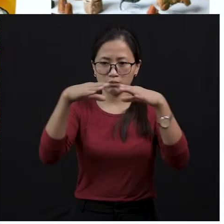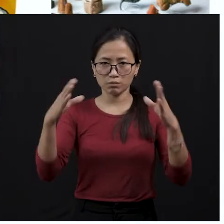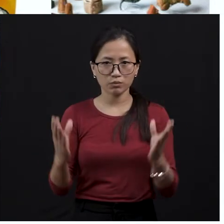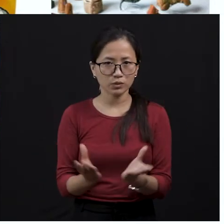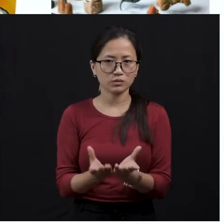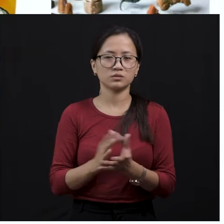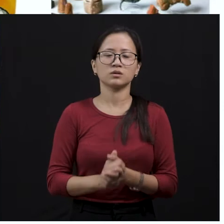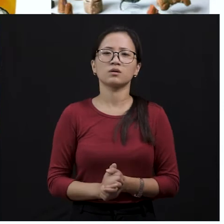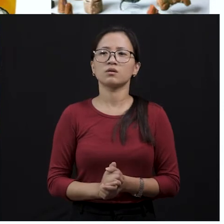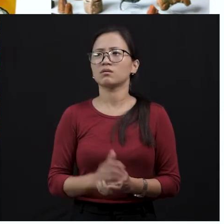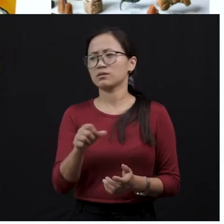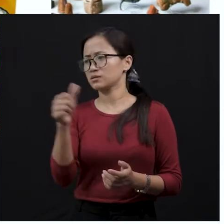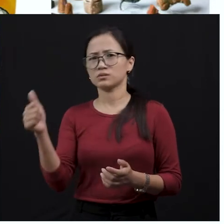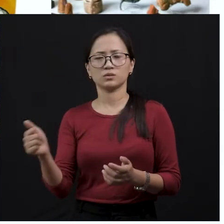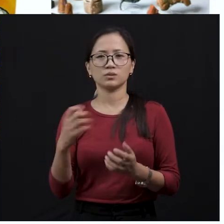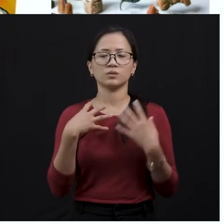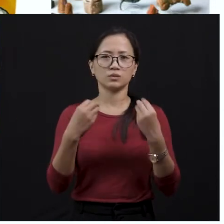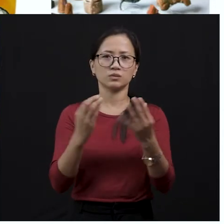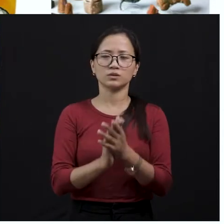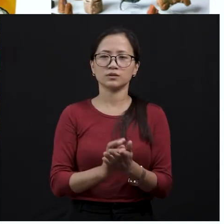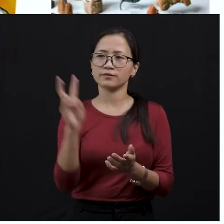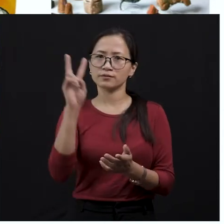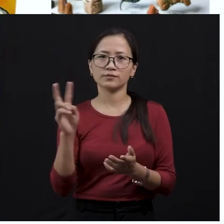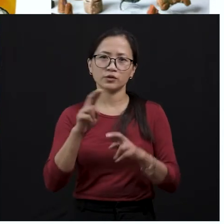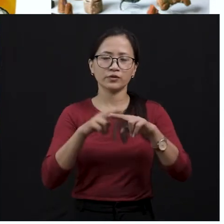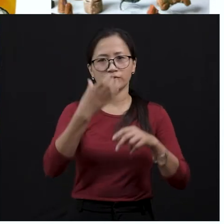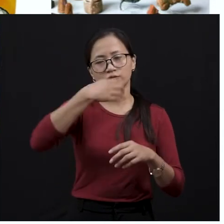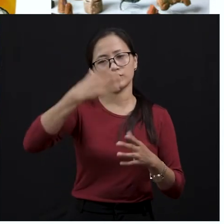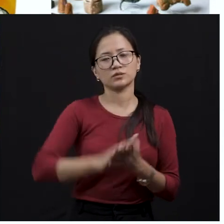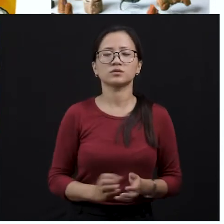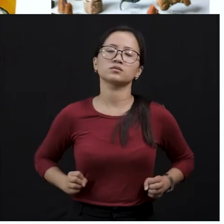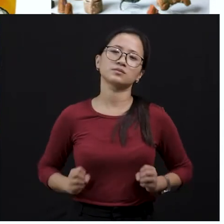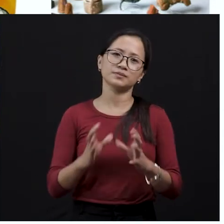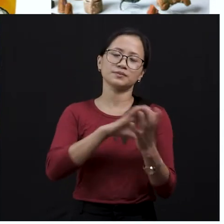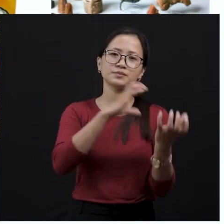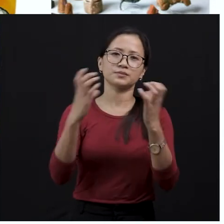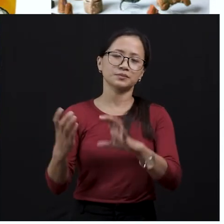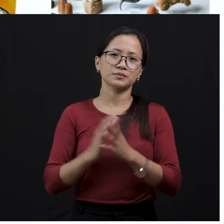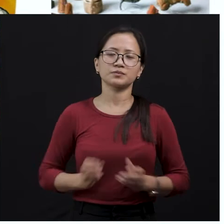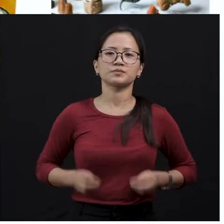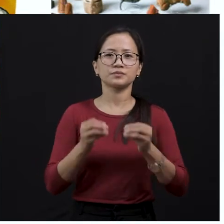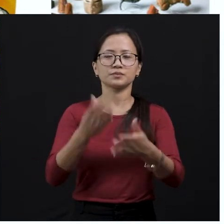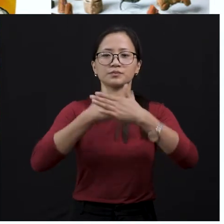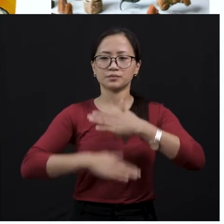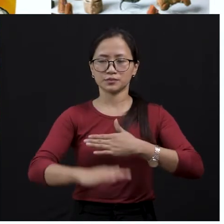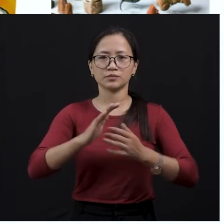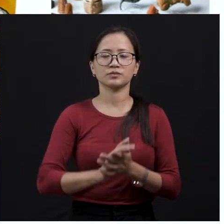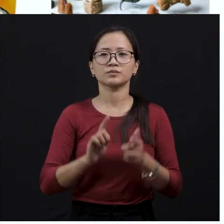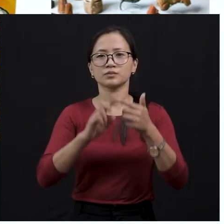some fruits or vegetables, right? So they started exchanging and then it gave birth